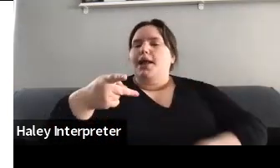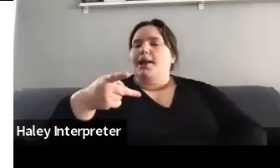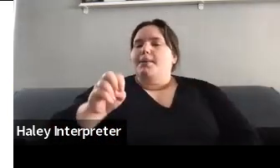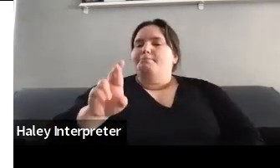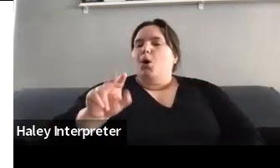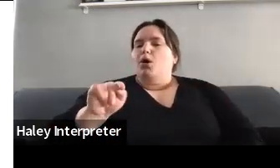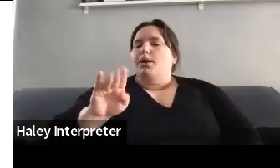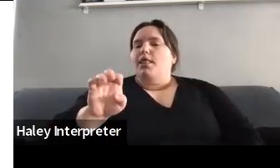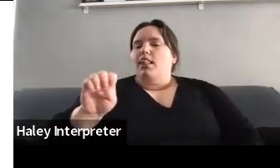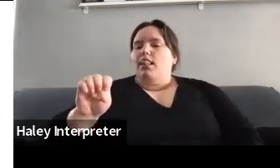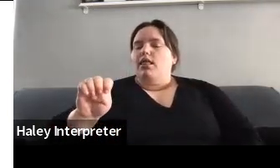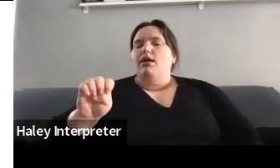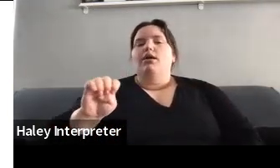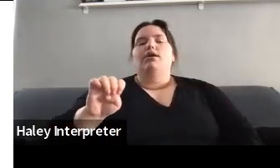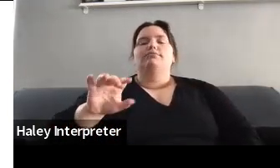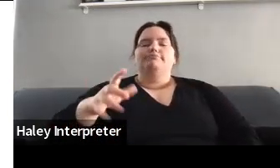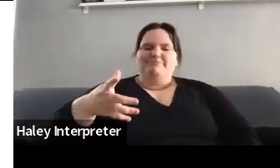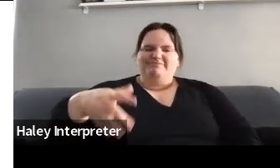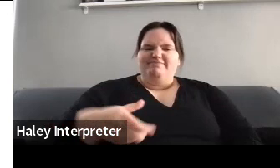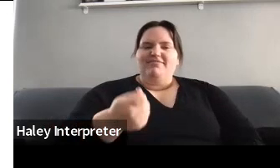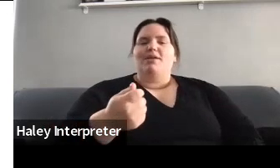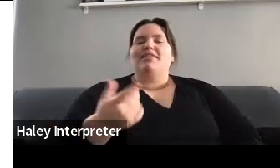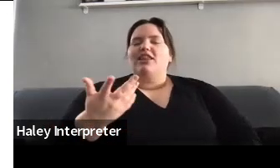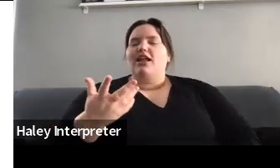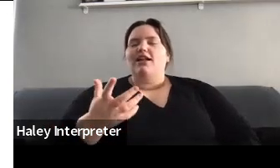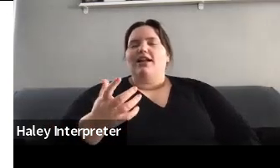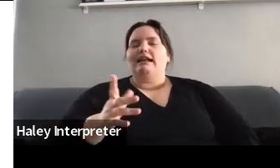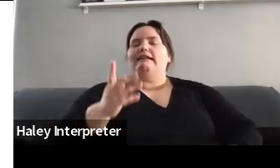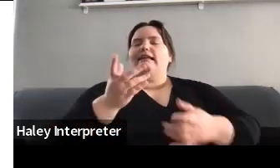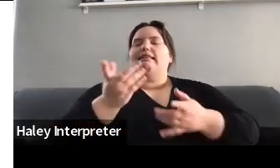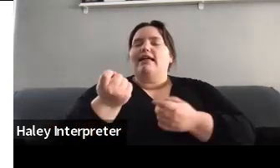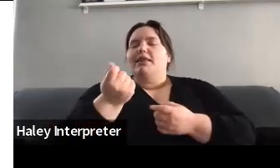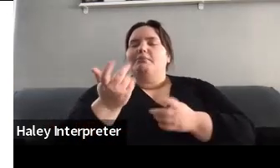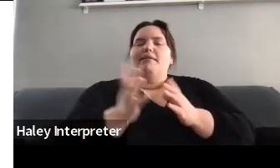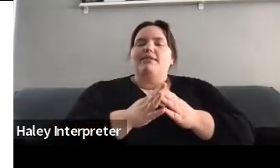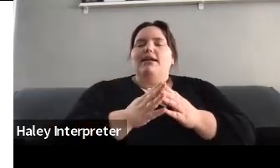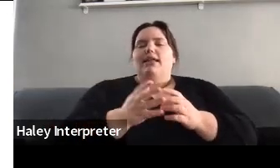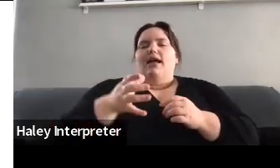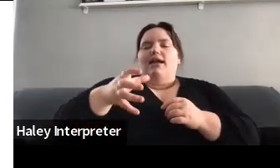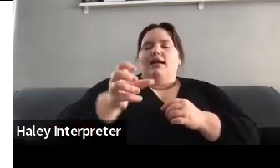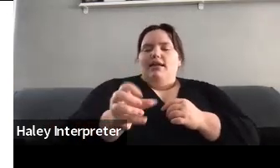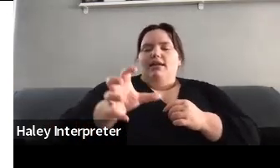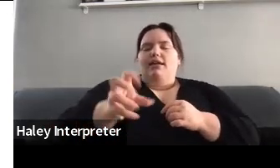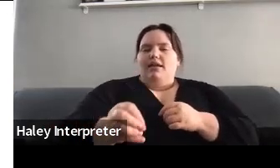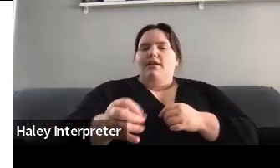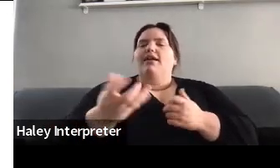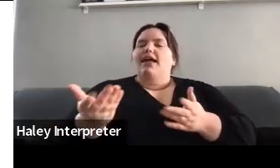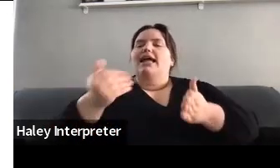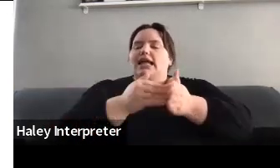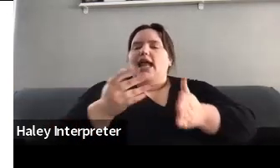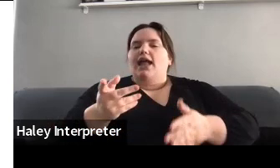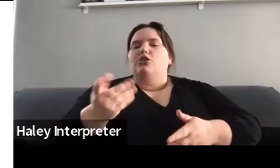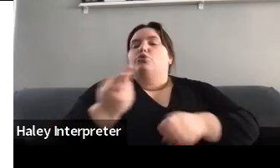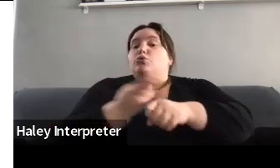but they're essentially like the clamp type that you squeeze with your hand. Again, the mouth will open. You can put a bag around